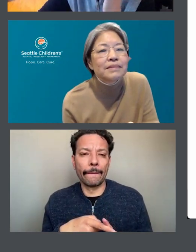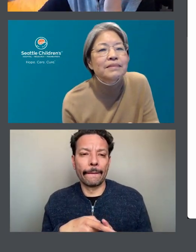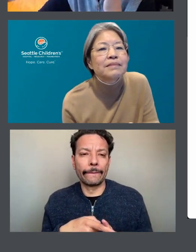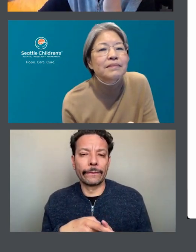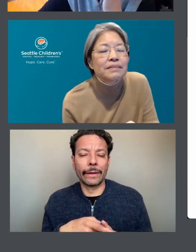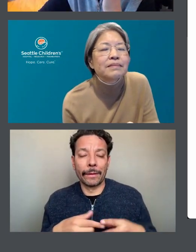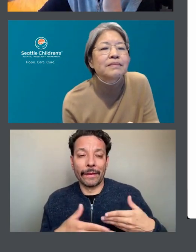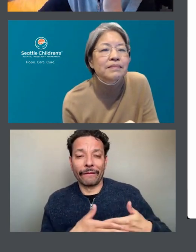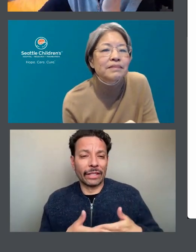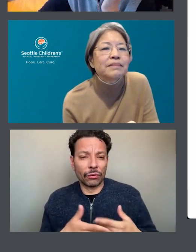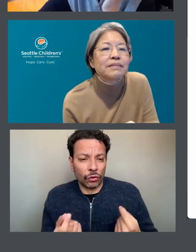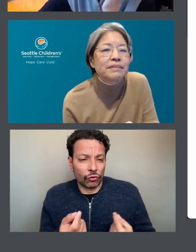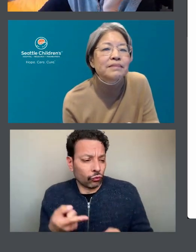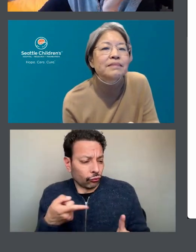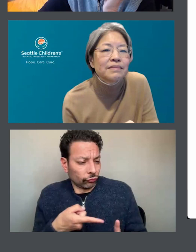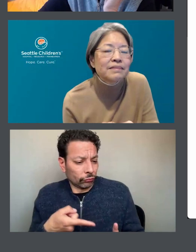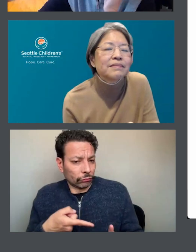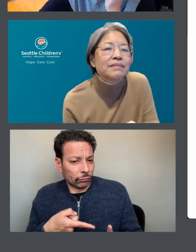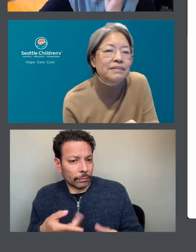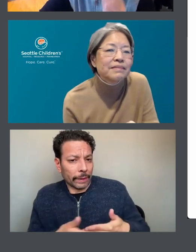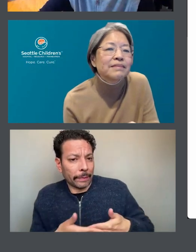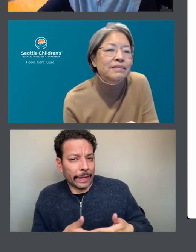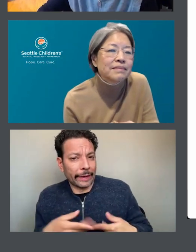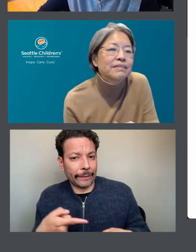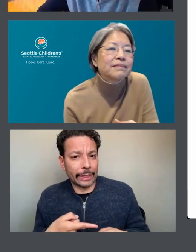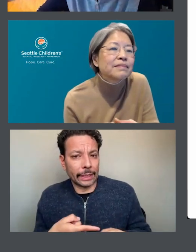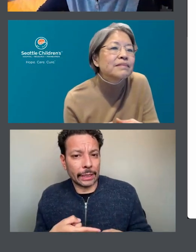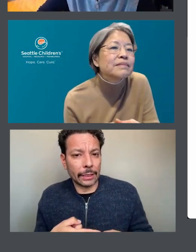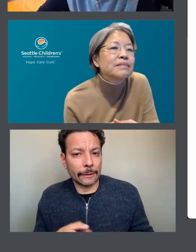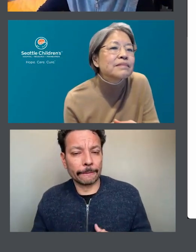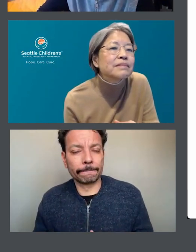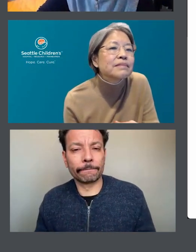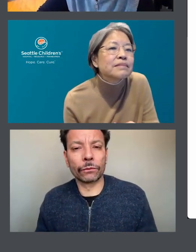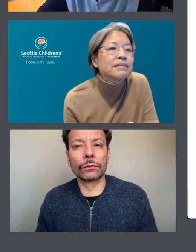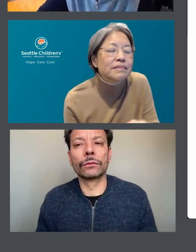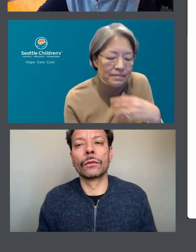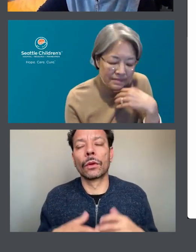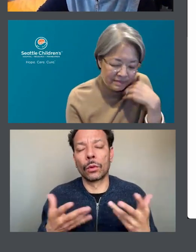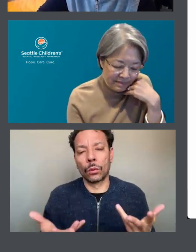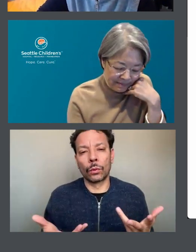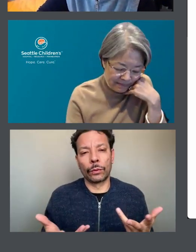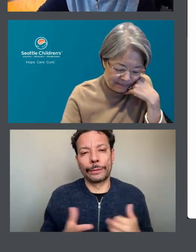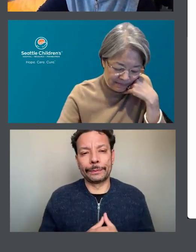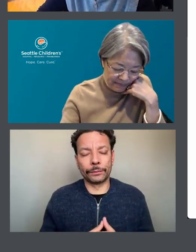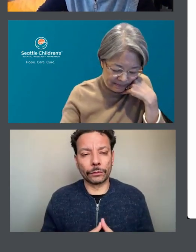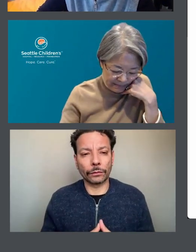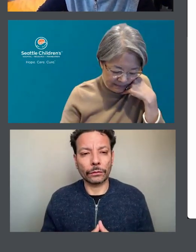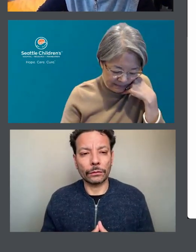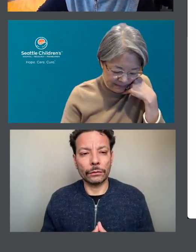infants. What are you doing about infants? So